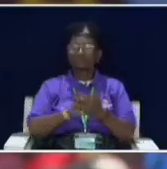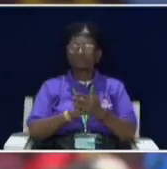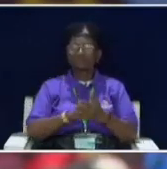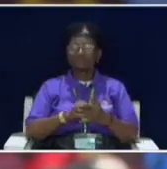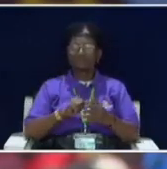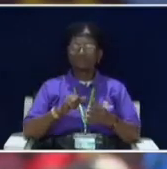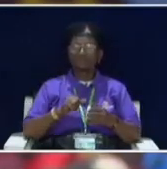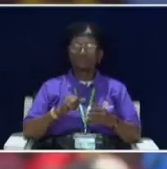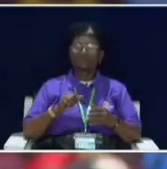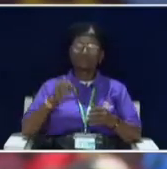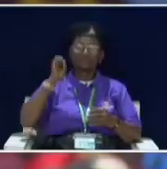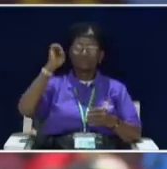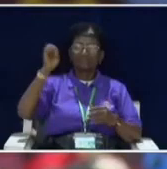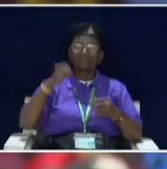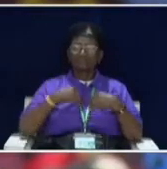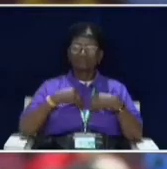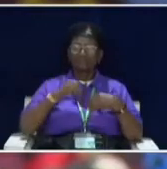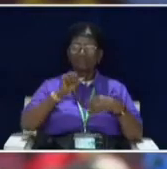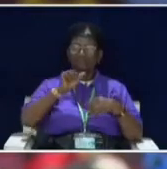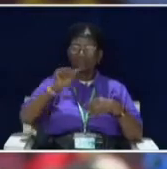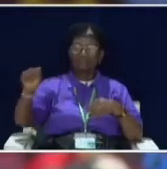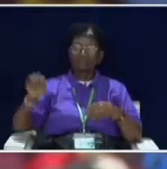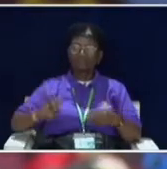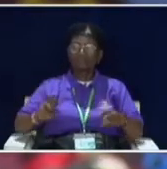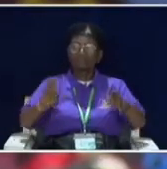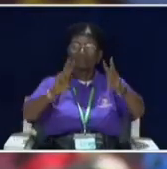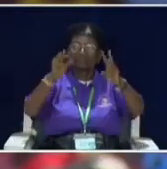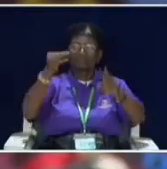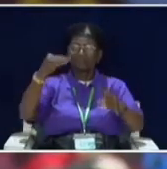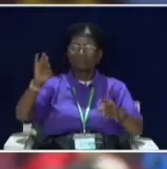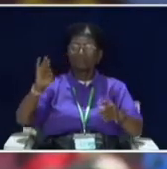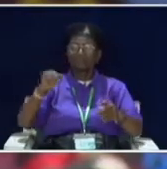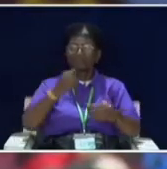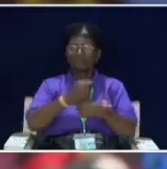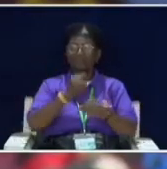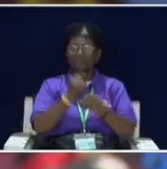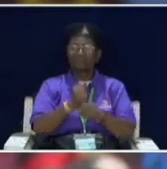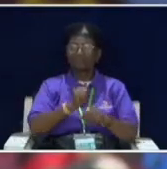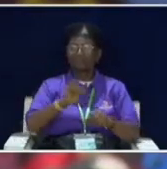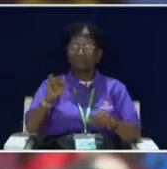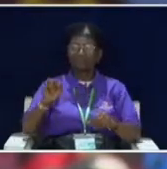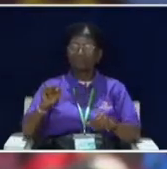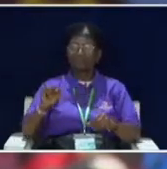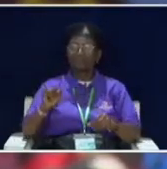he had a way of causing heavy traffic jam